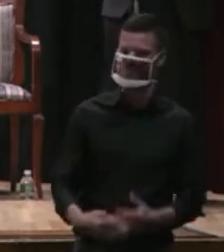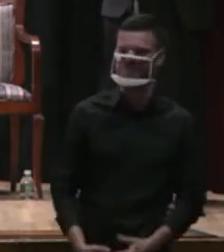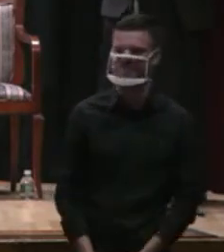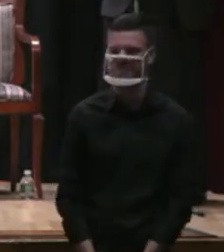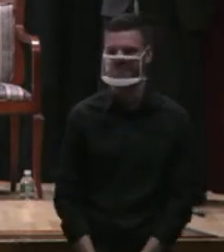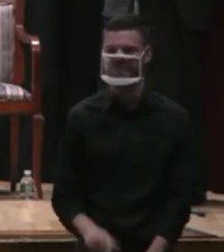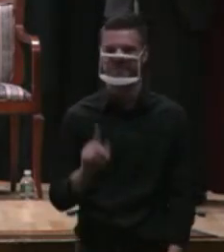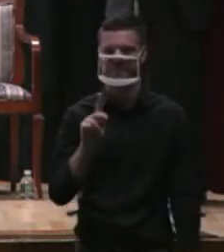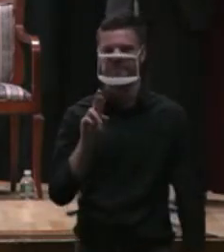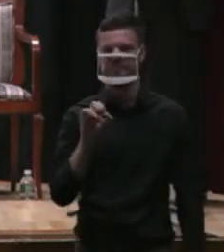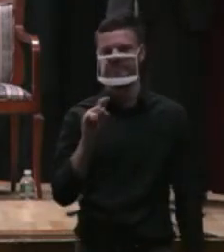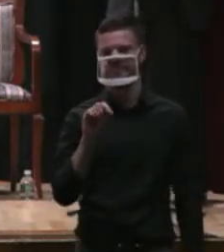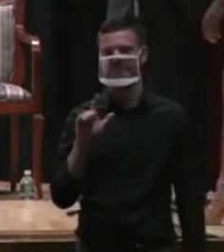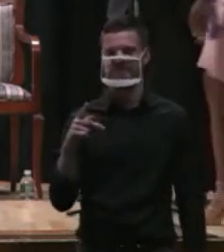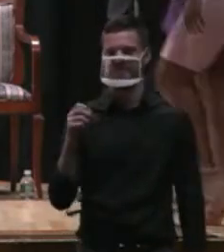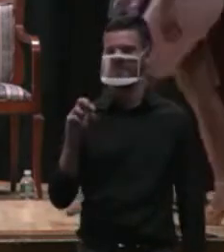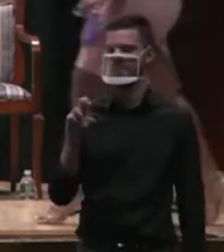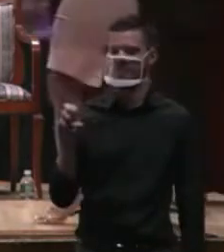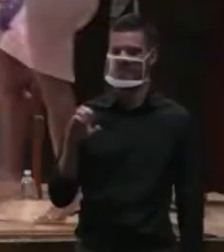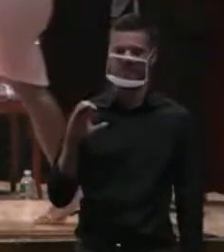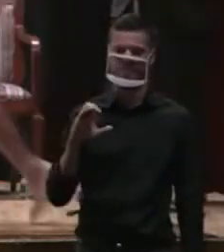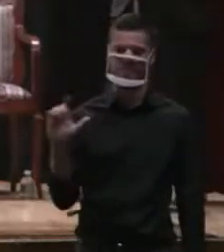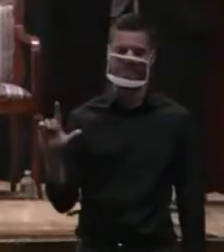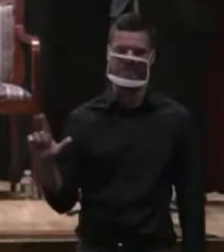Christelle Paul, cum laude.